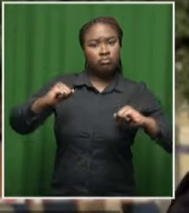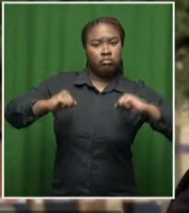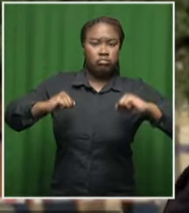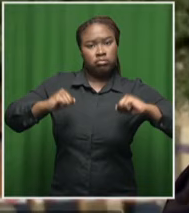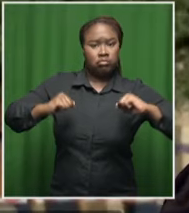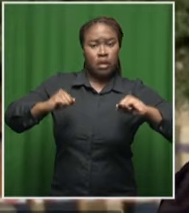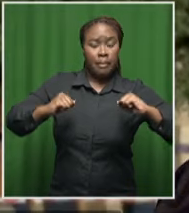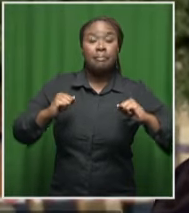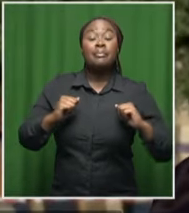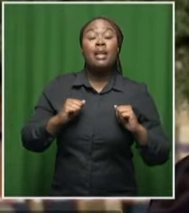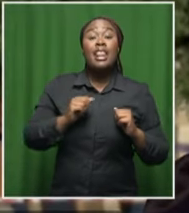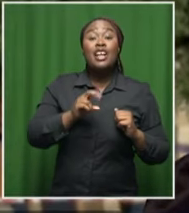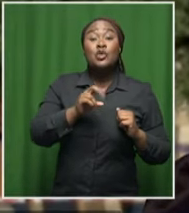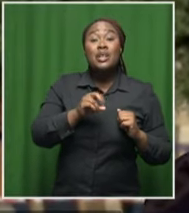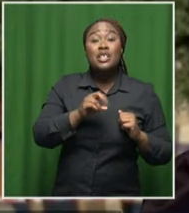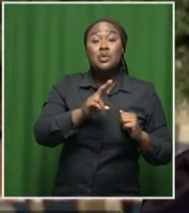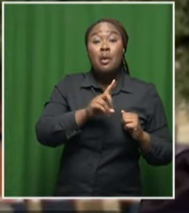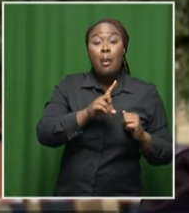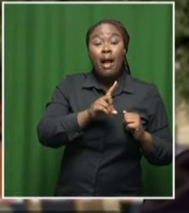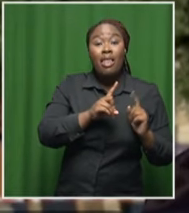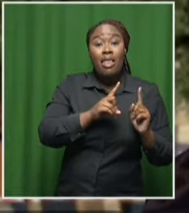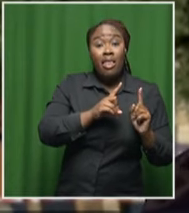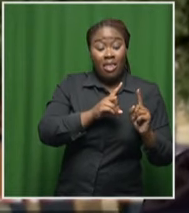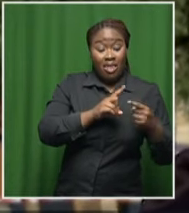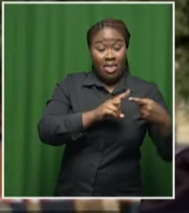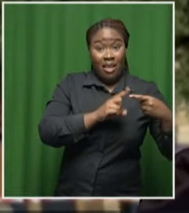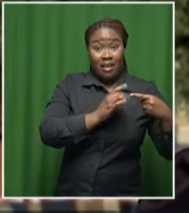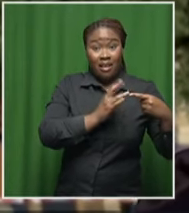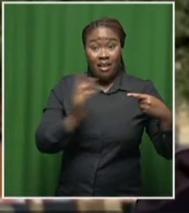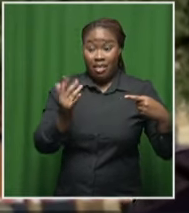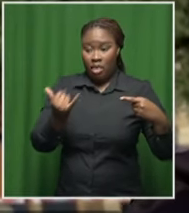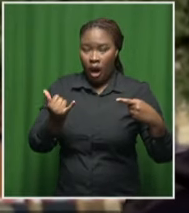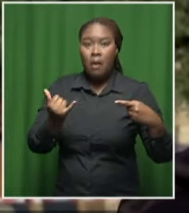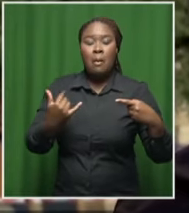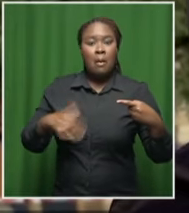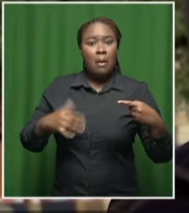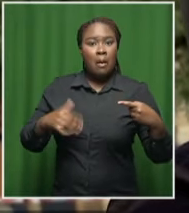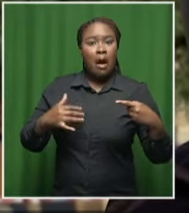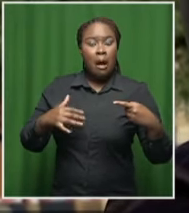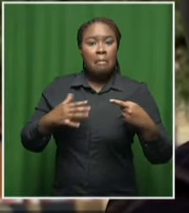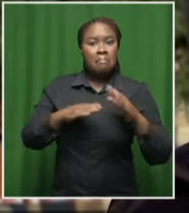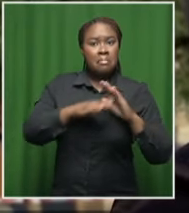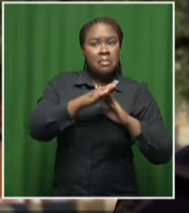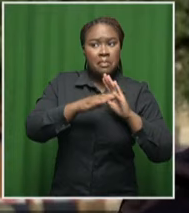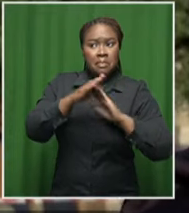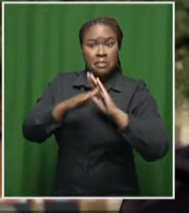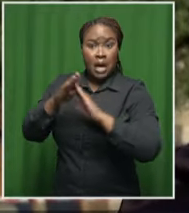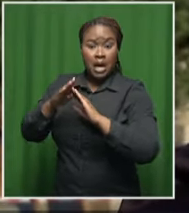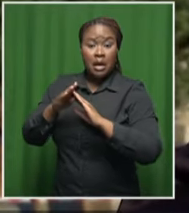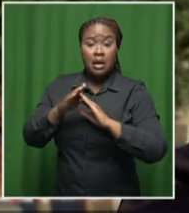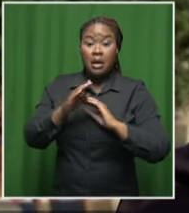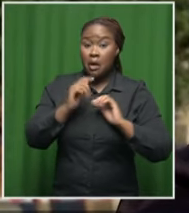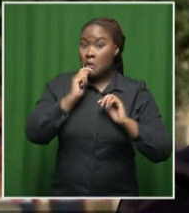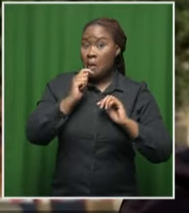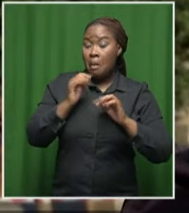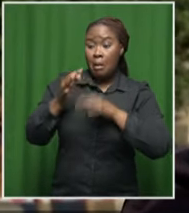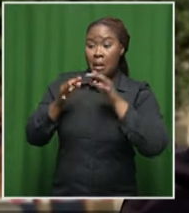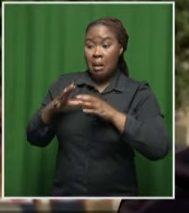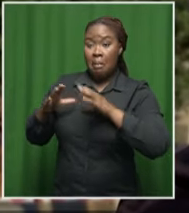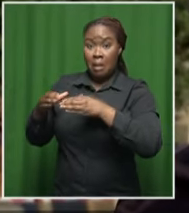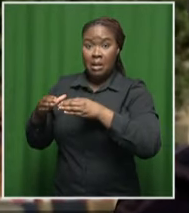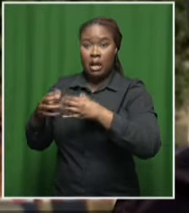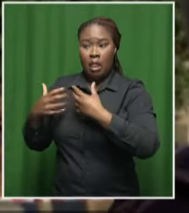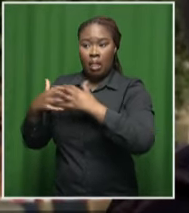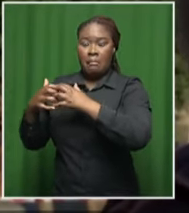And between 2021 and now, there's been various developments. There are new parties that have been introduced in the political landscape.